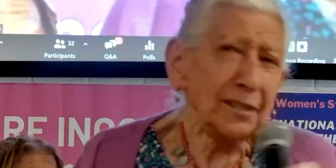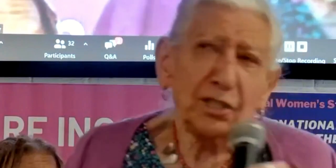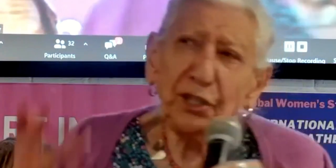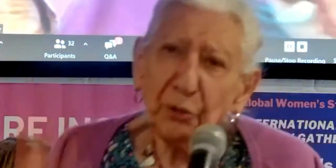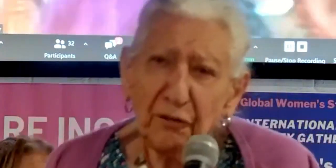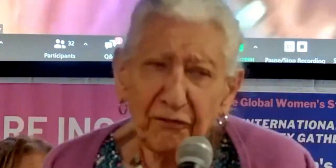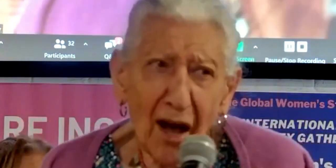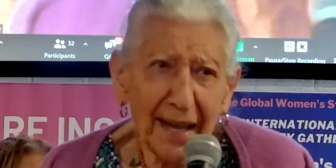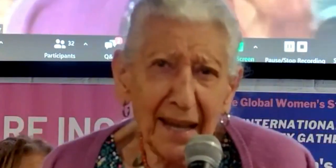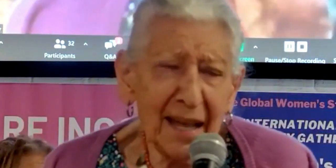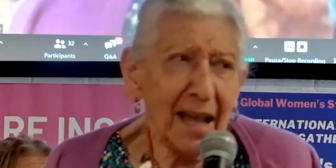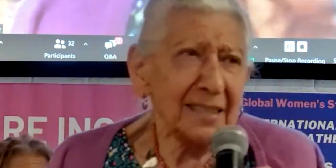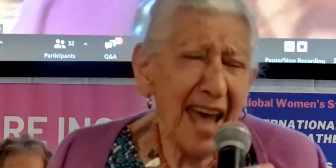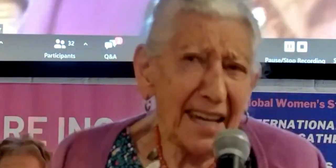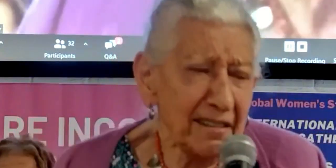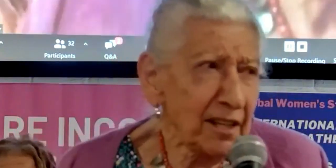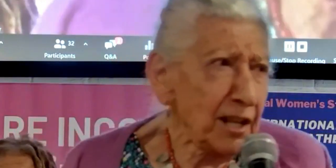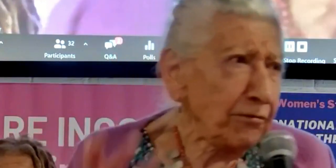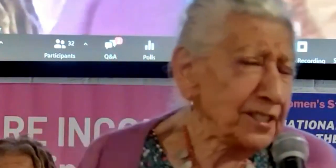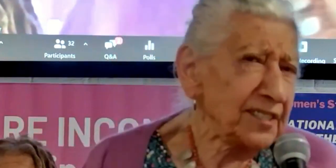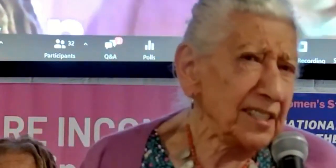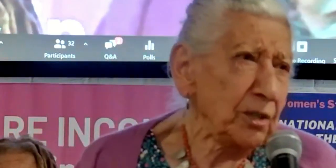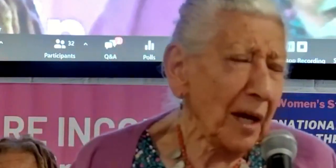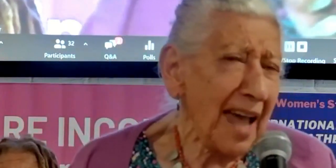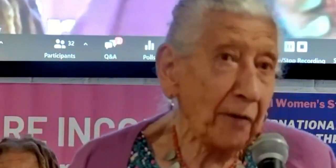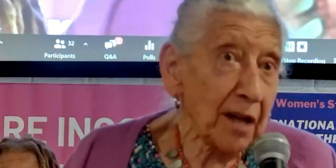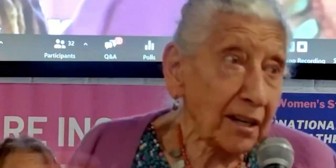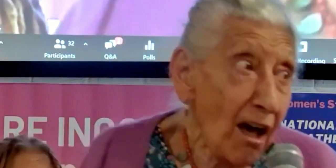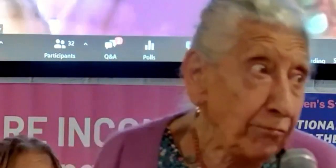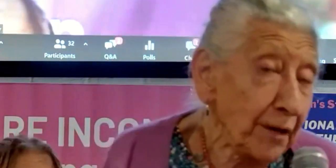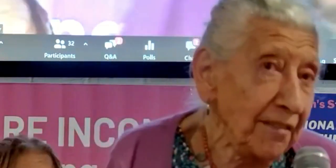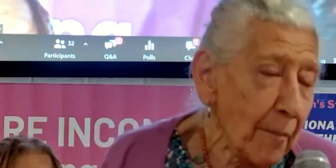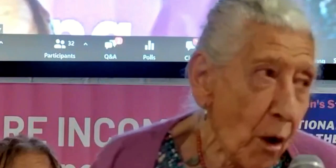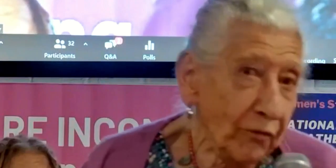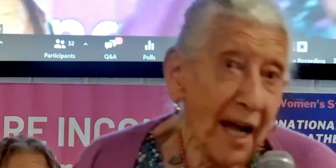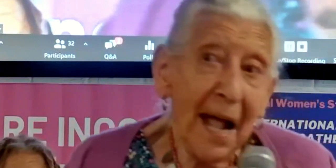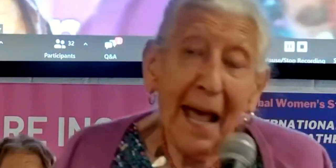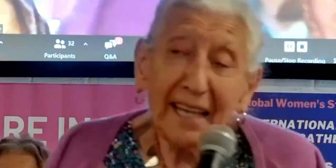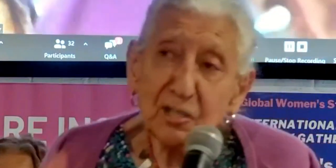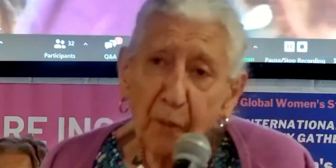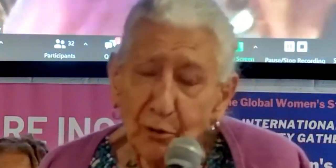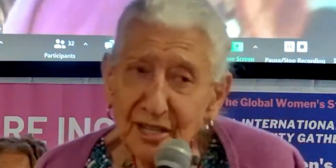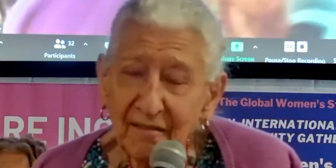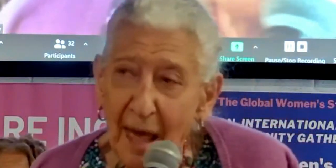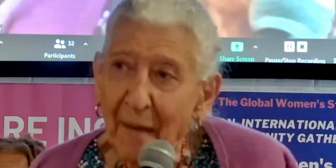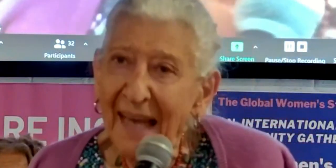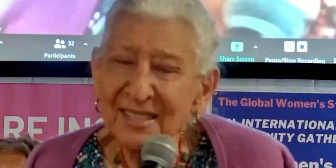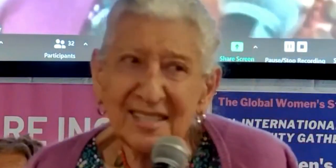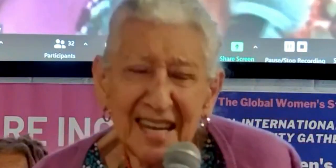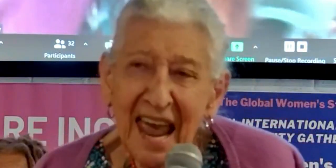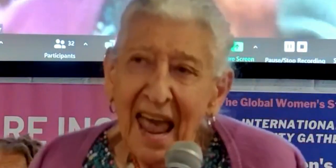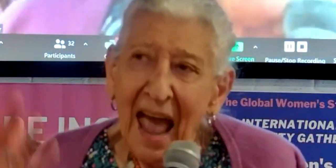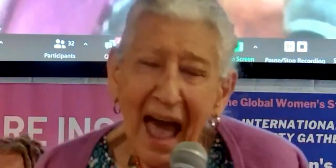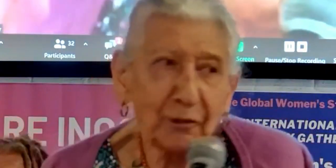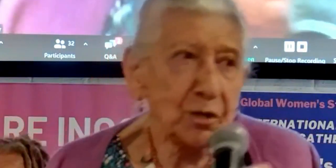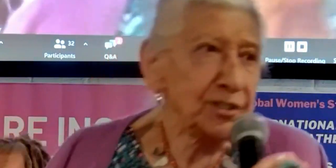You want to unify, taking the differences into account, not covering them over, exposing them, and